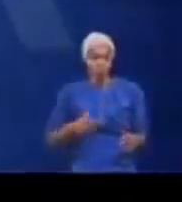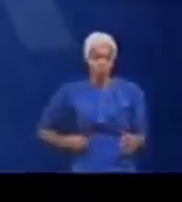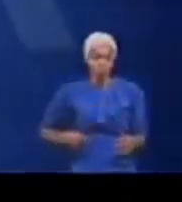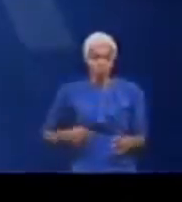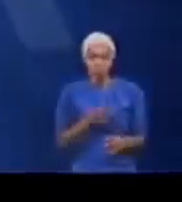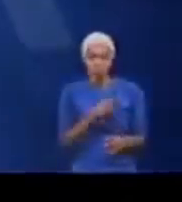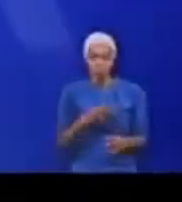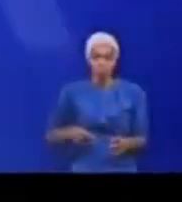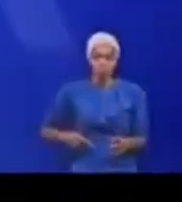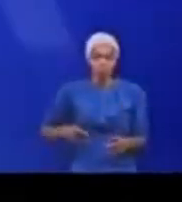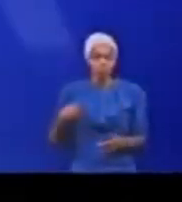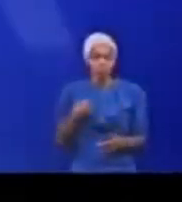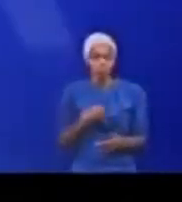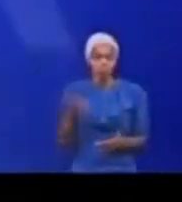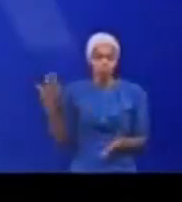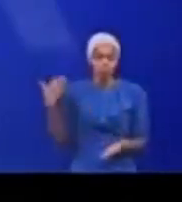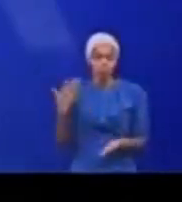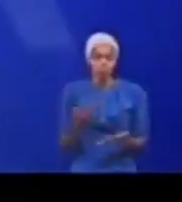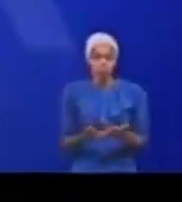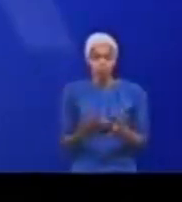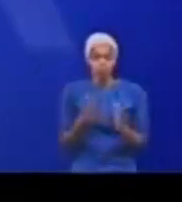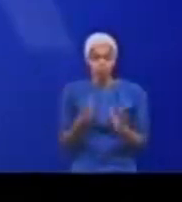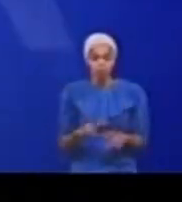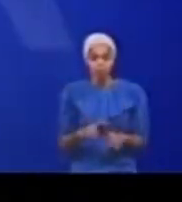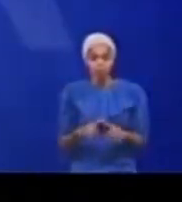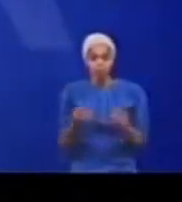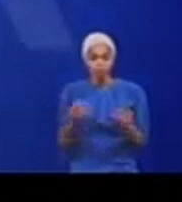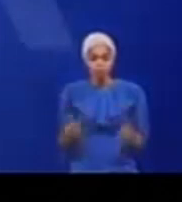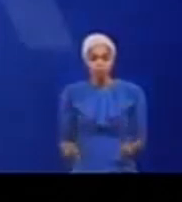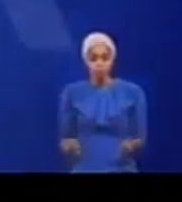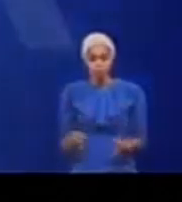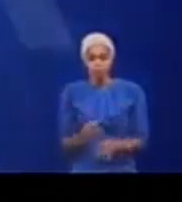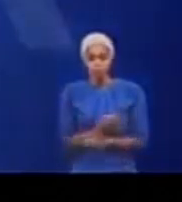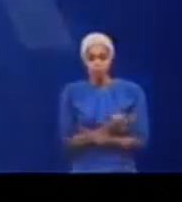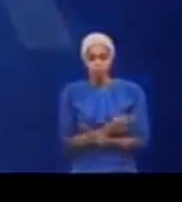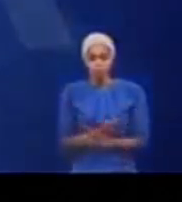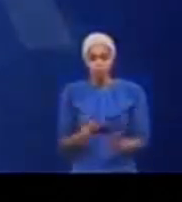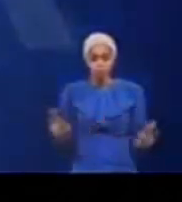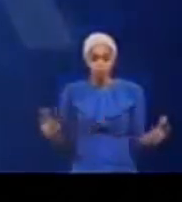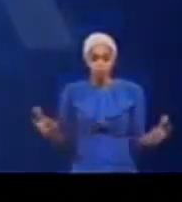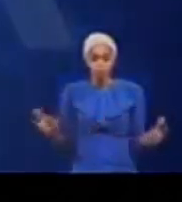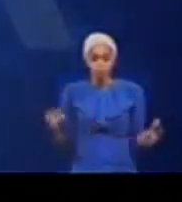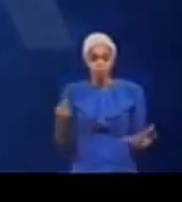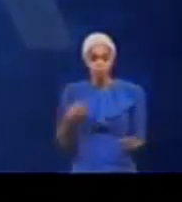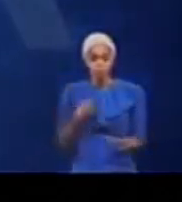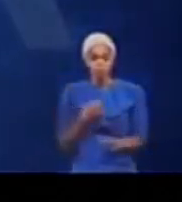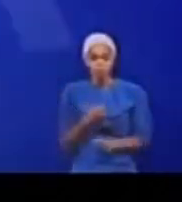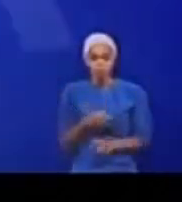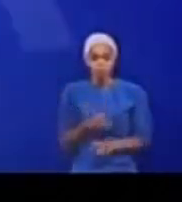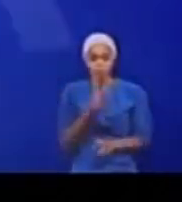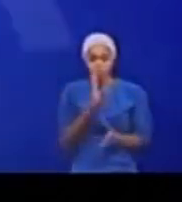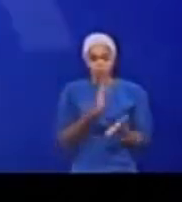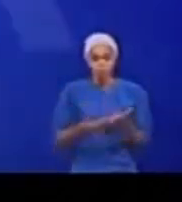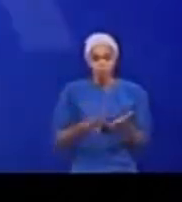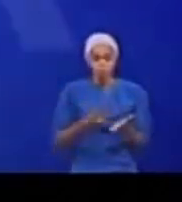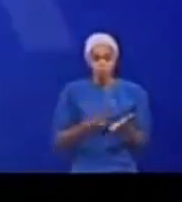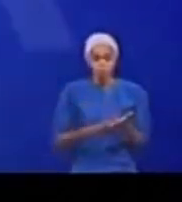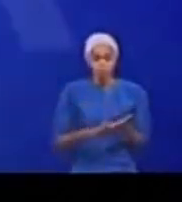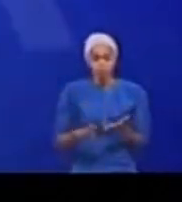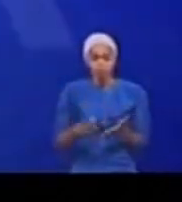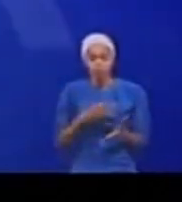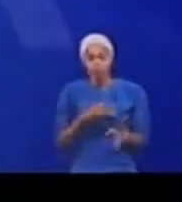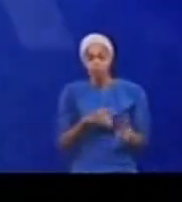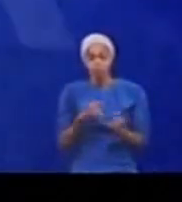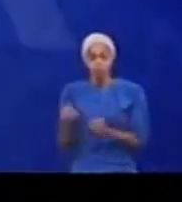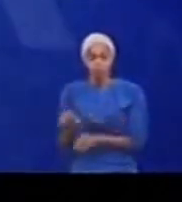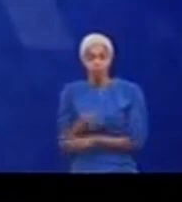now we're royalty. We were the prisoners, now we're running free. We